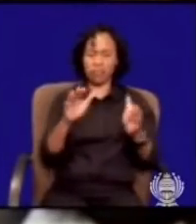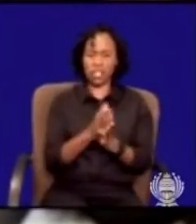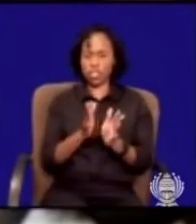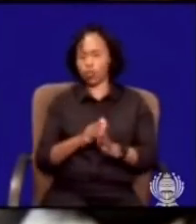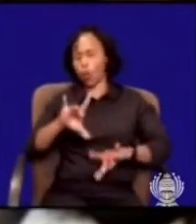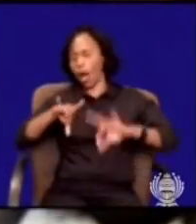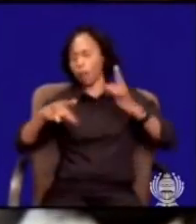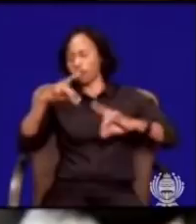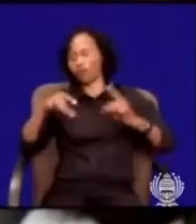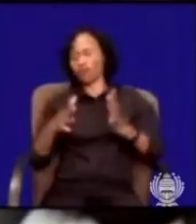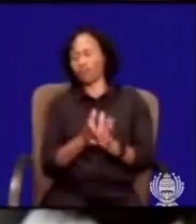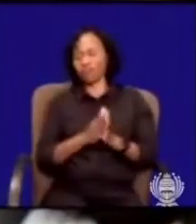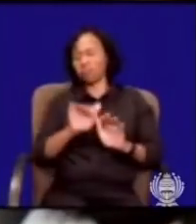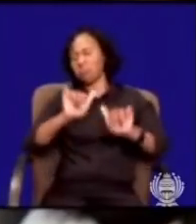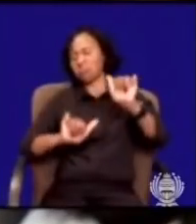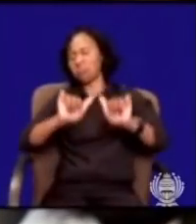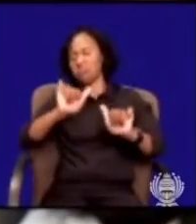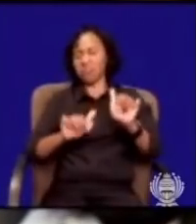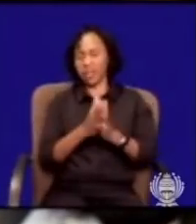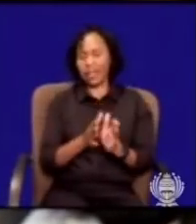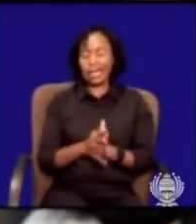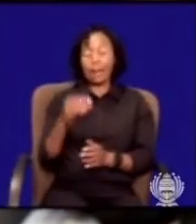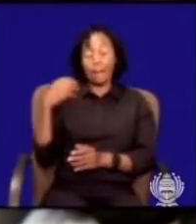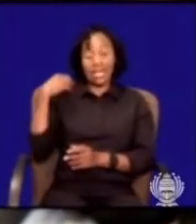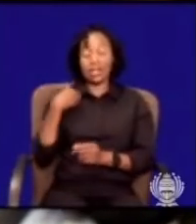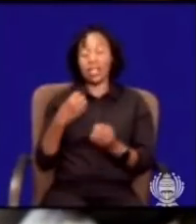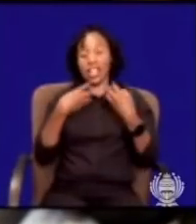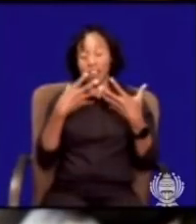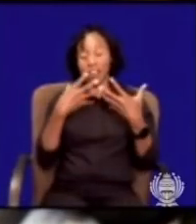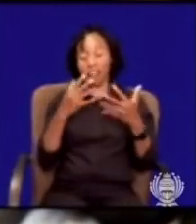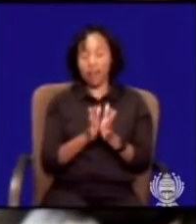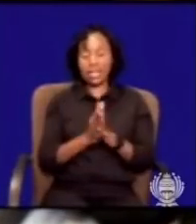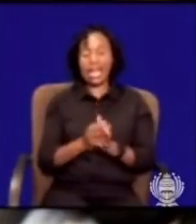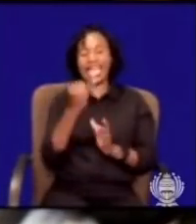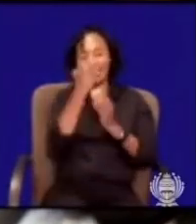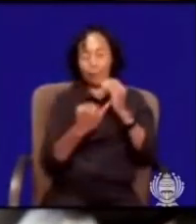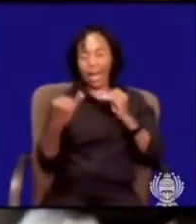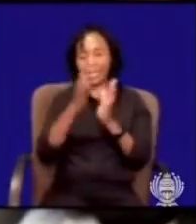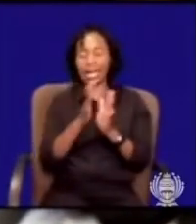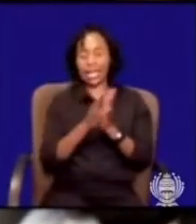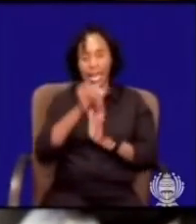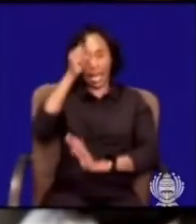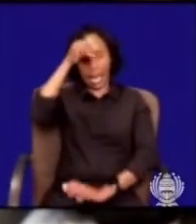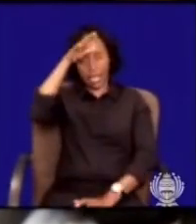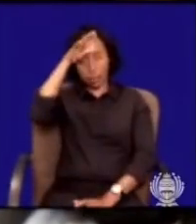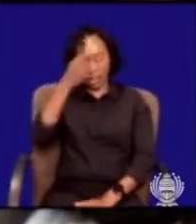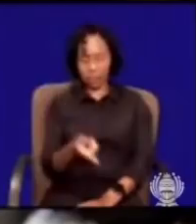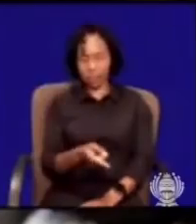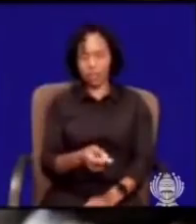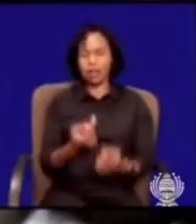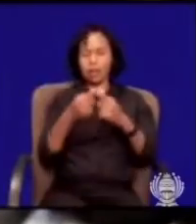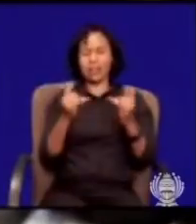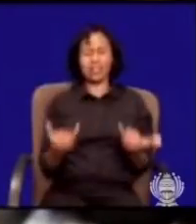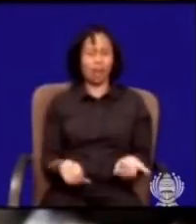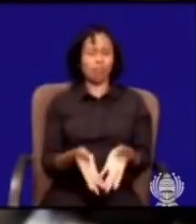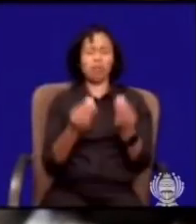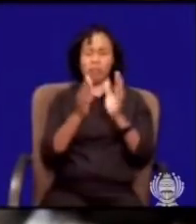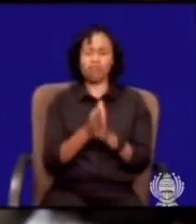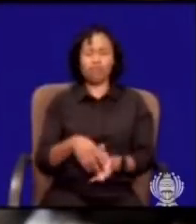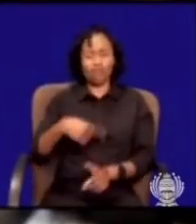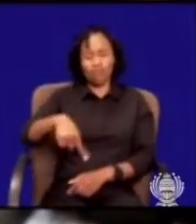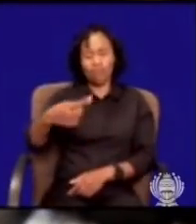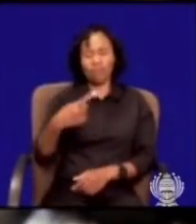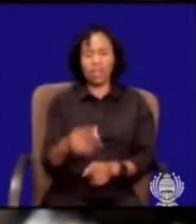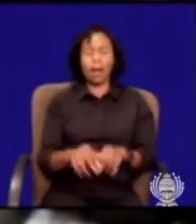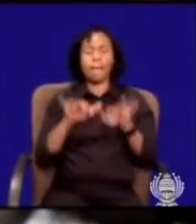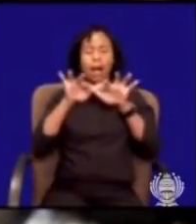Lille promised us independent experts. What we appear to have is a regularly utilized public works implementing